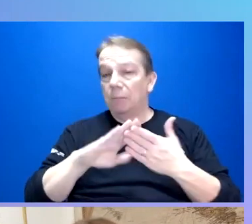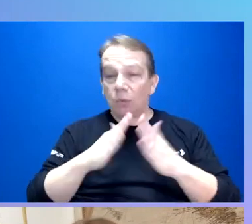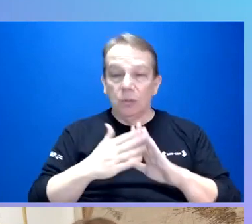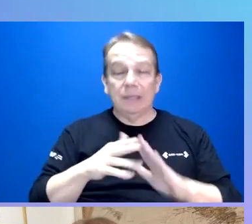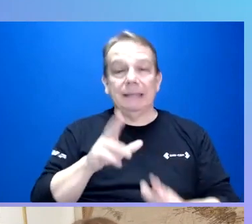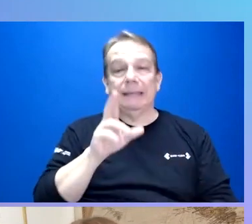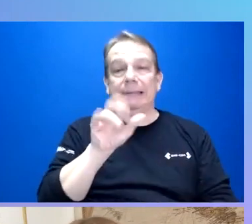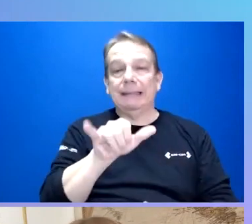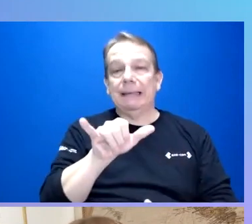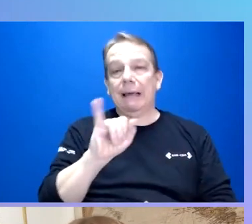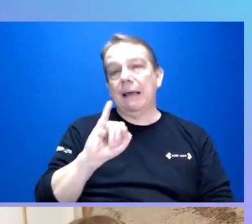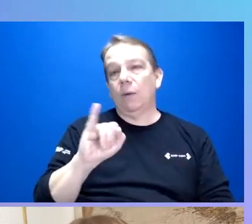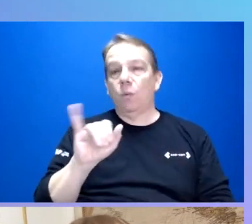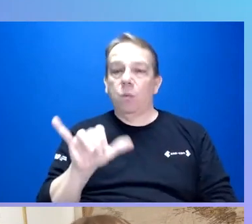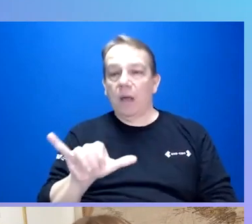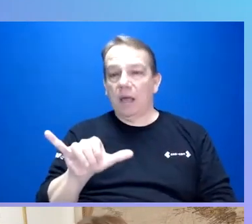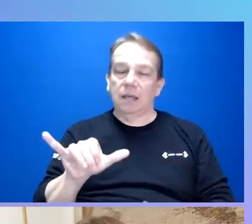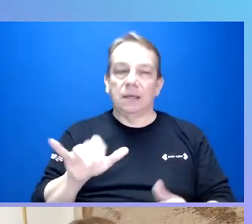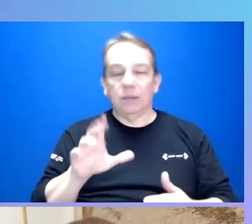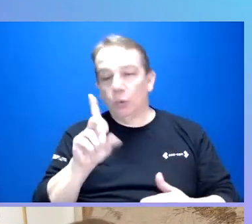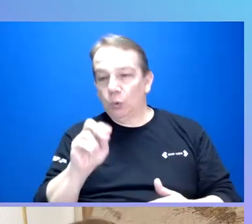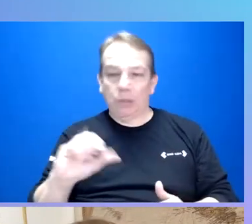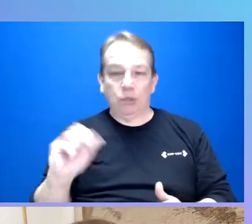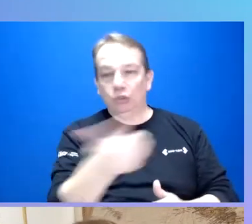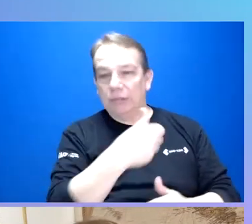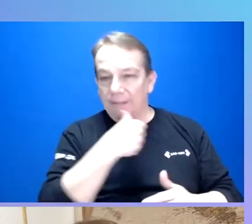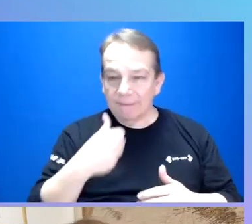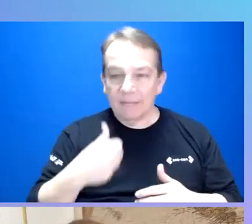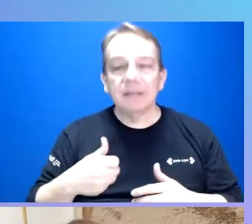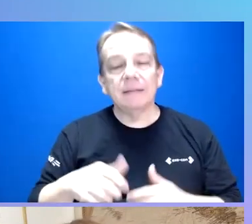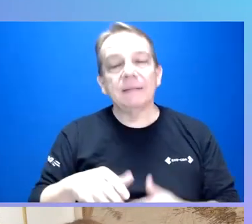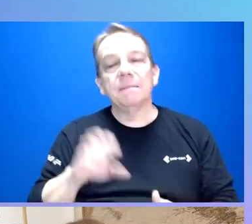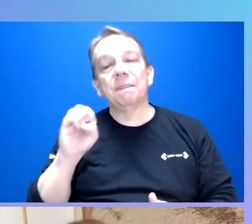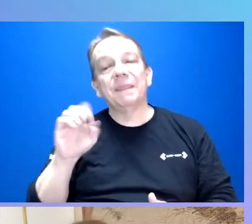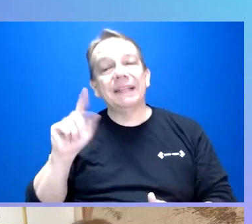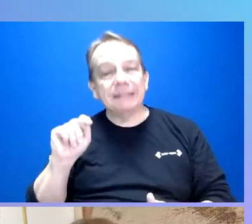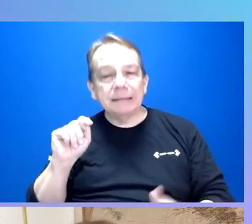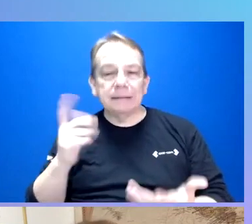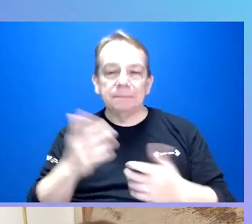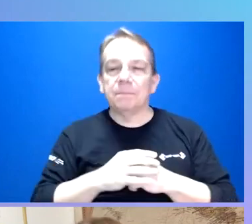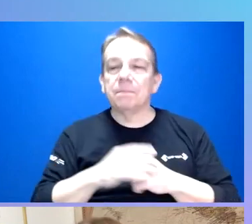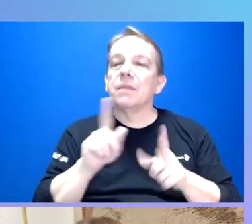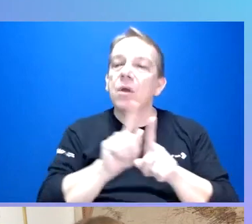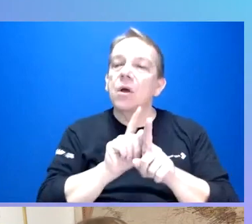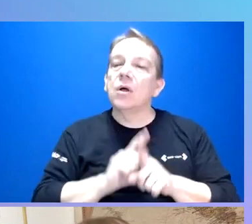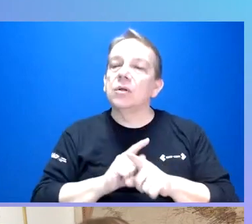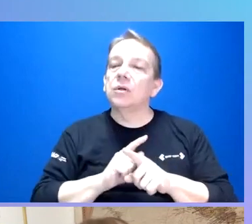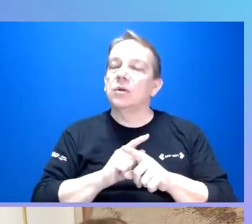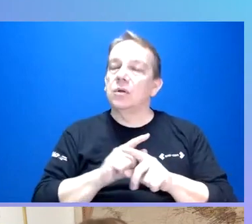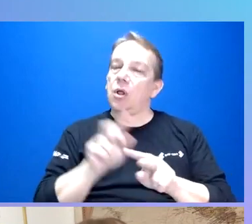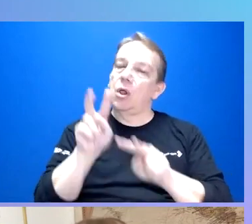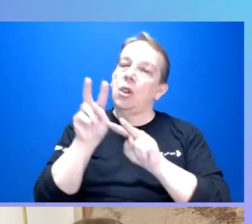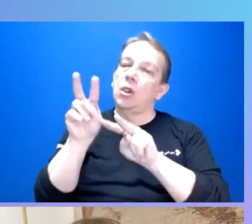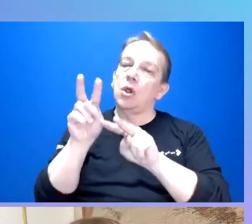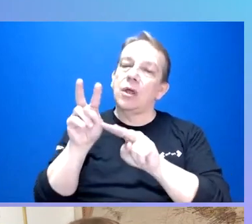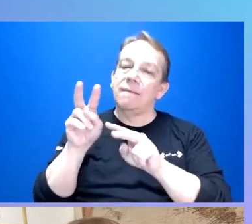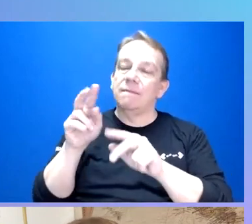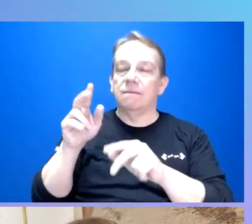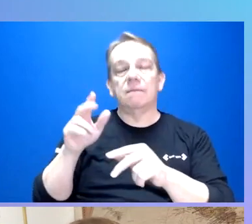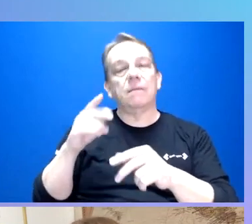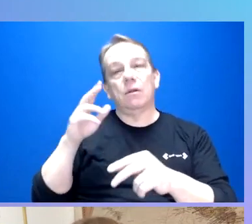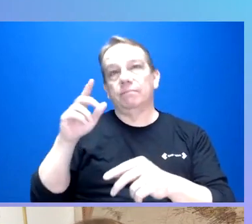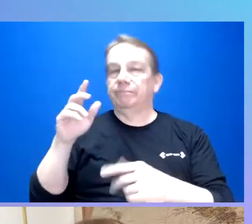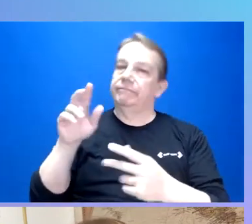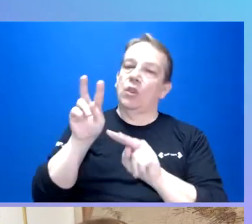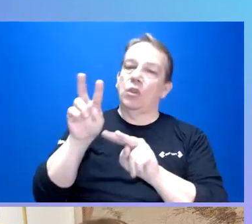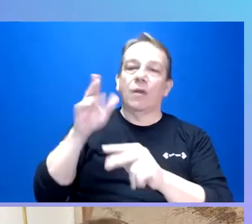yourself, their own assistive technologies, also known as ATs. And then I also took the Looking Forward class, which is a